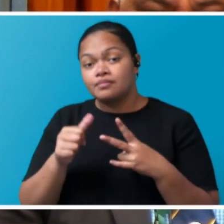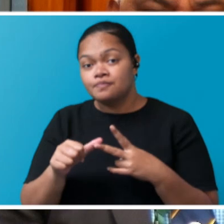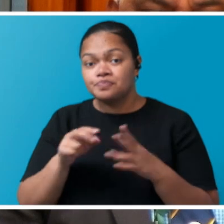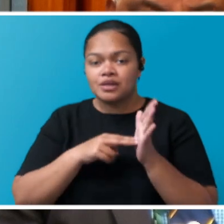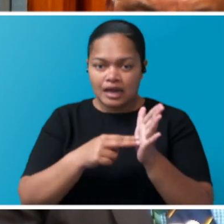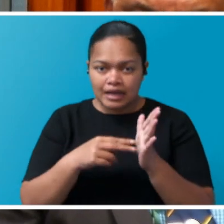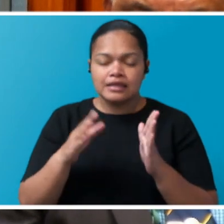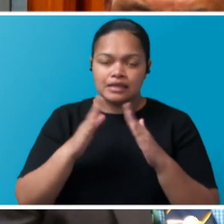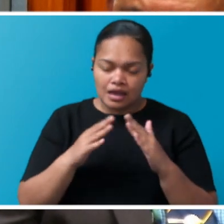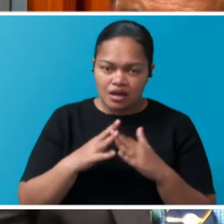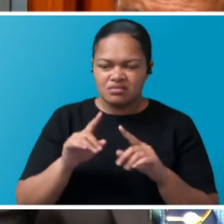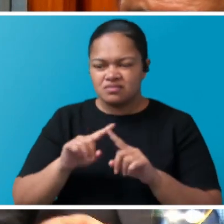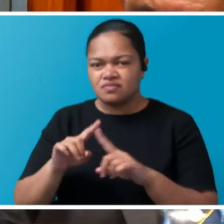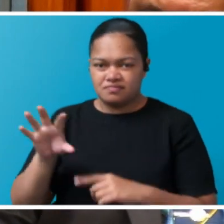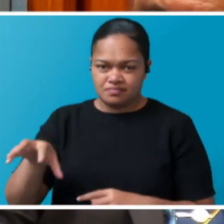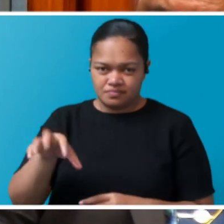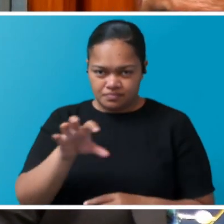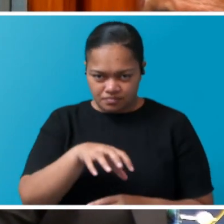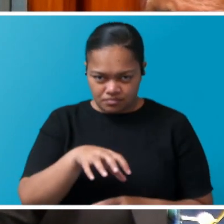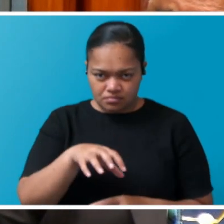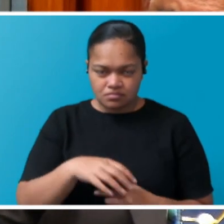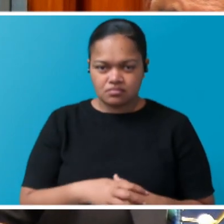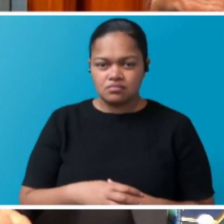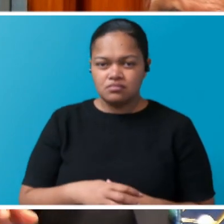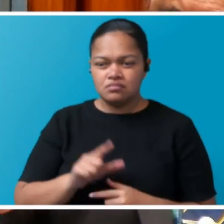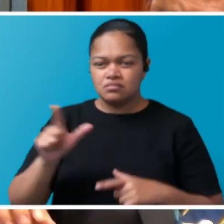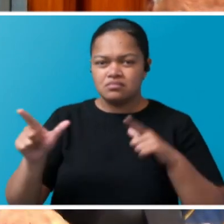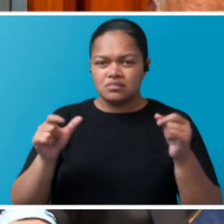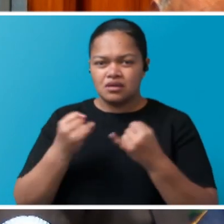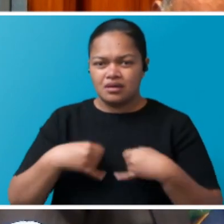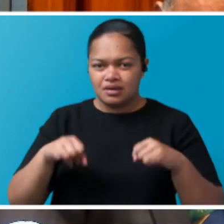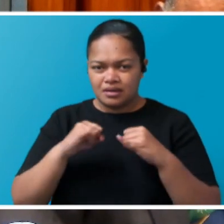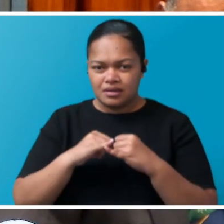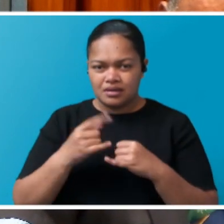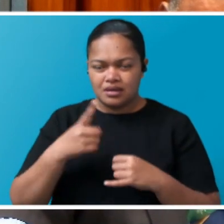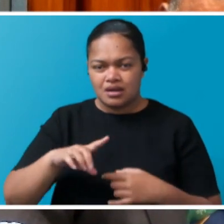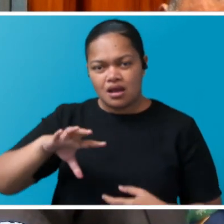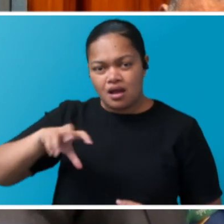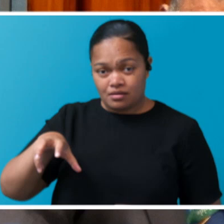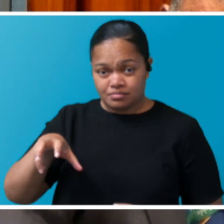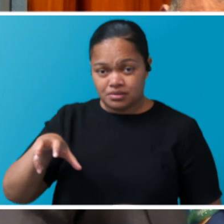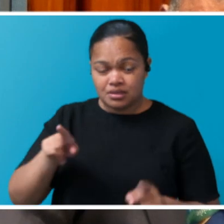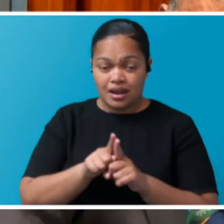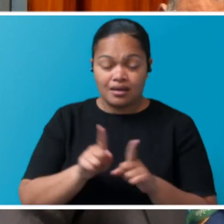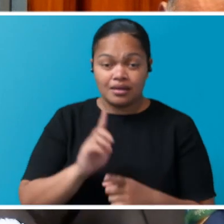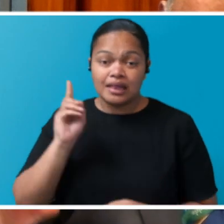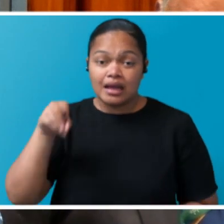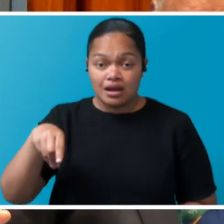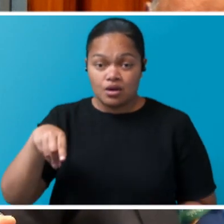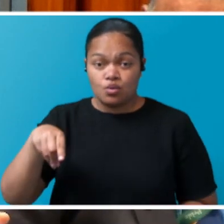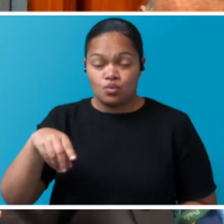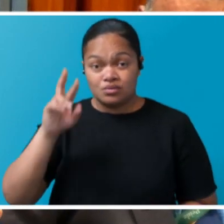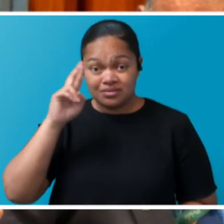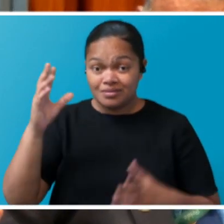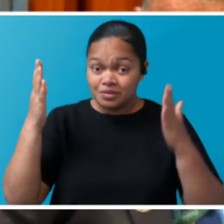areas, offshore islands, and major tourism and commercial hubs such as Danarong. The Speaker said